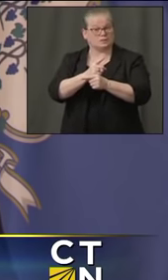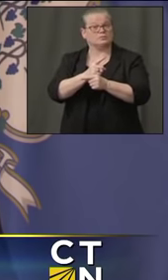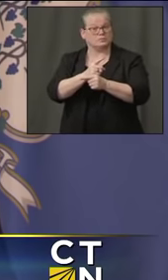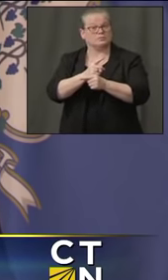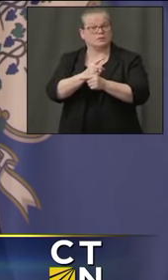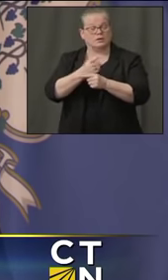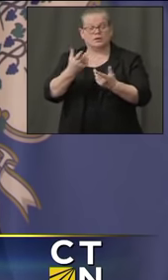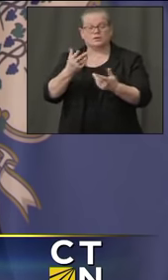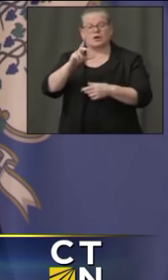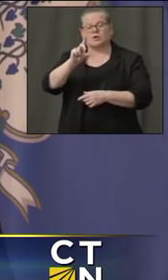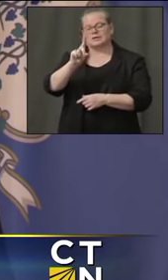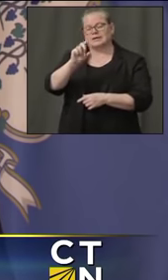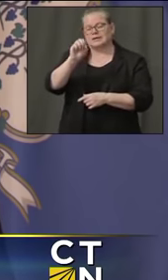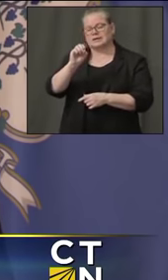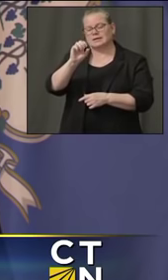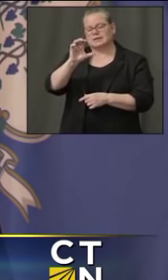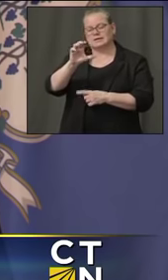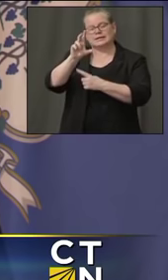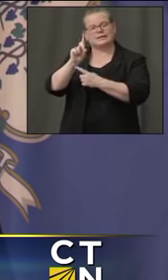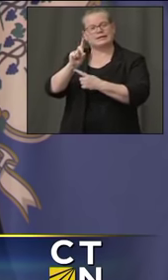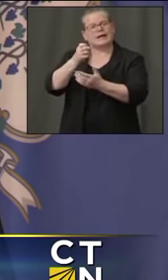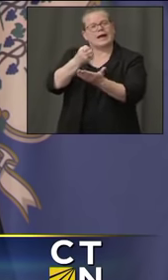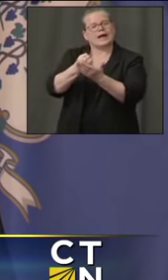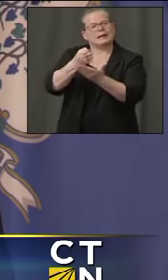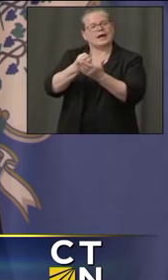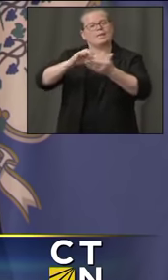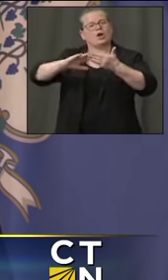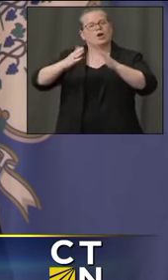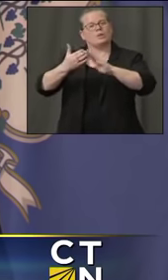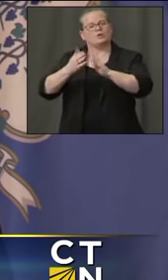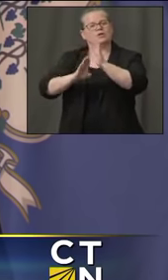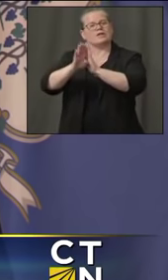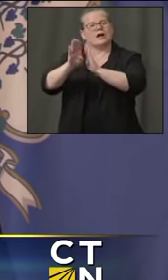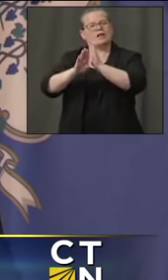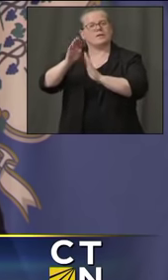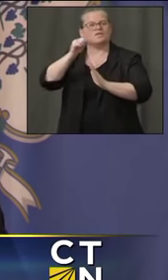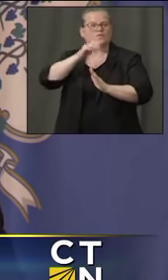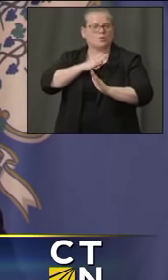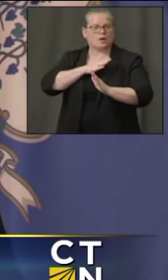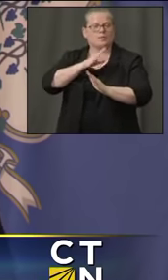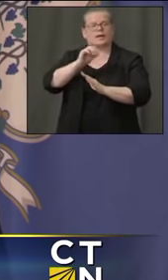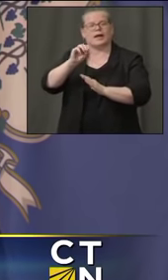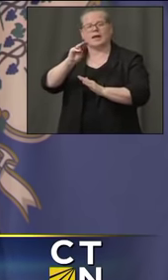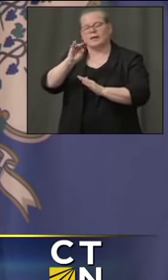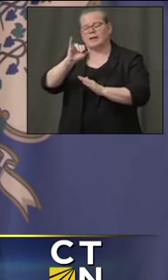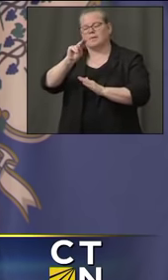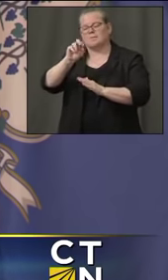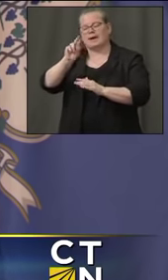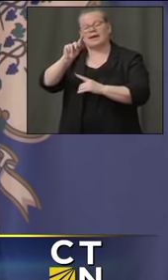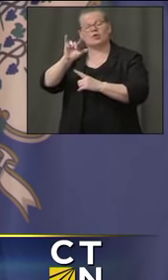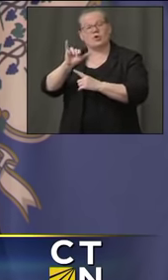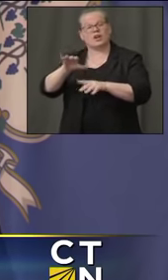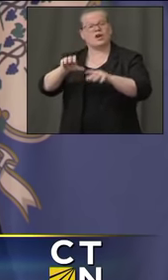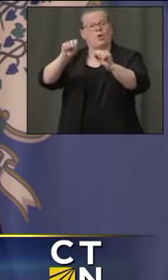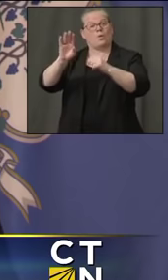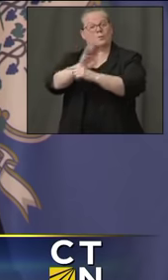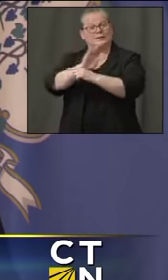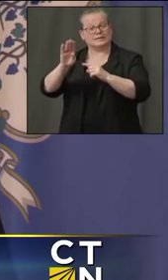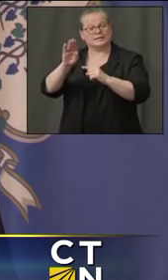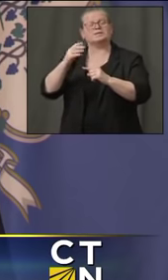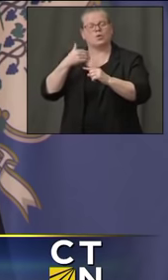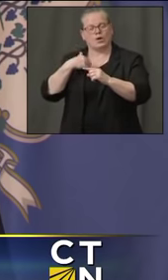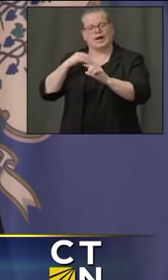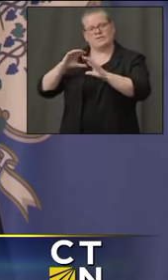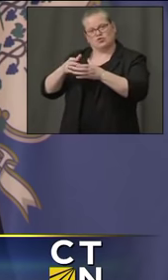at DECD, Economic and Community Development for Women and Minority-Owned Businesses. Our federal delegation, led by